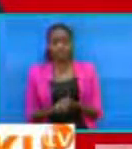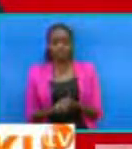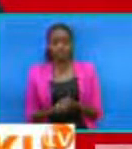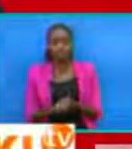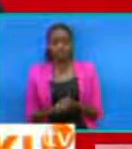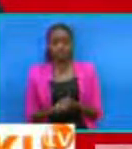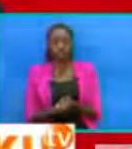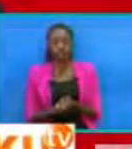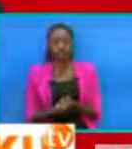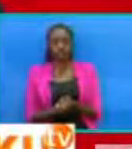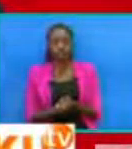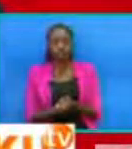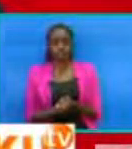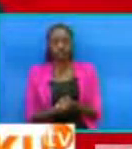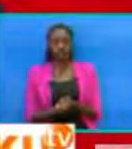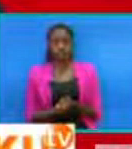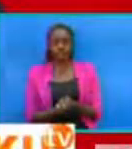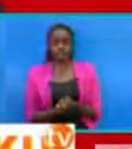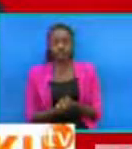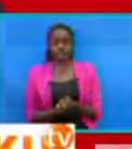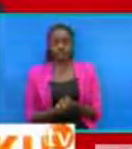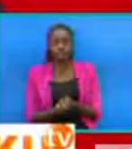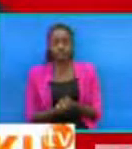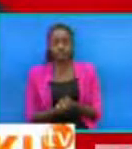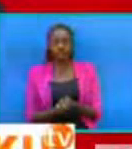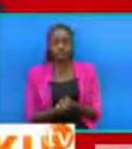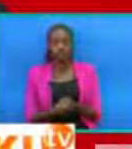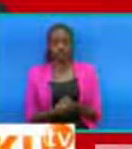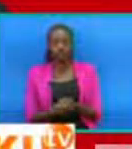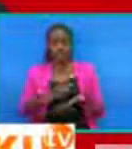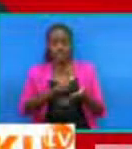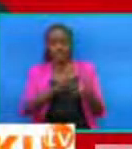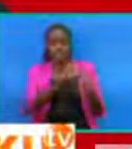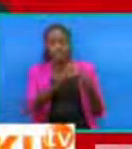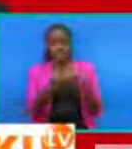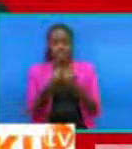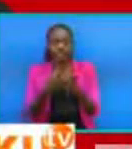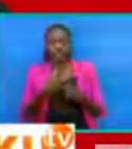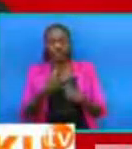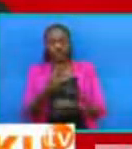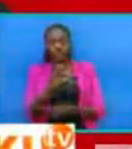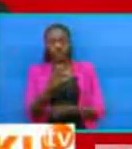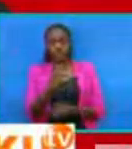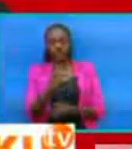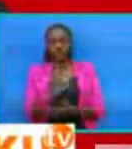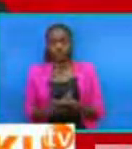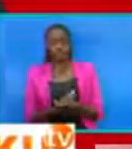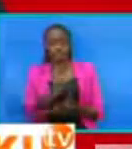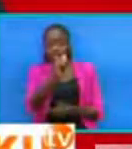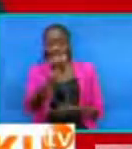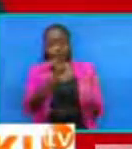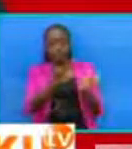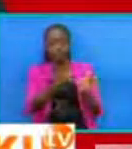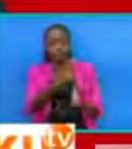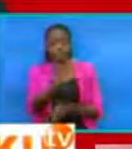place, but of course, not without challenges, not without controversies. Yeah,